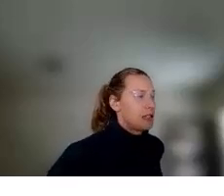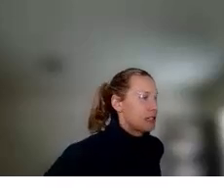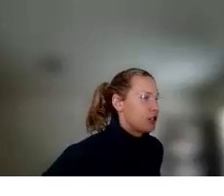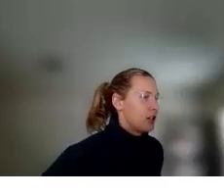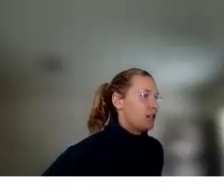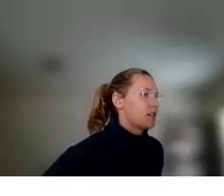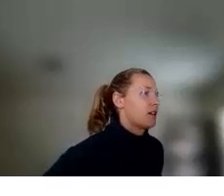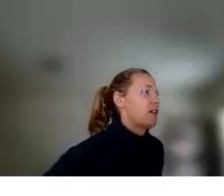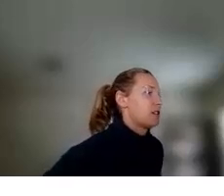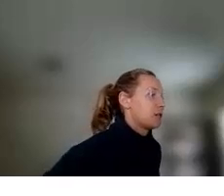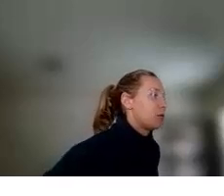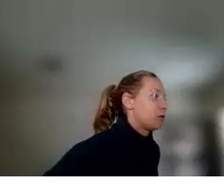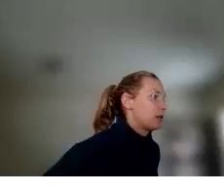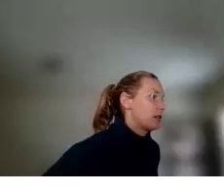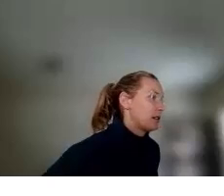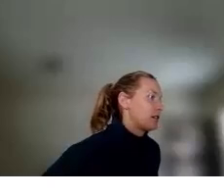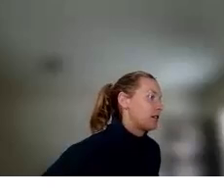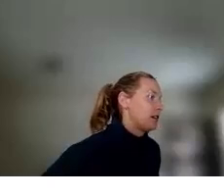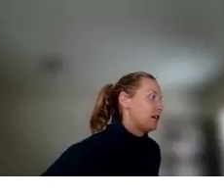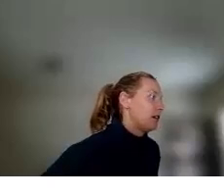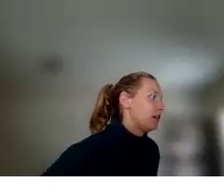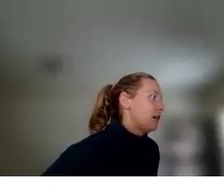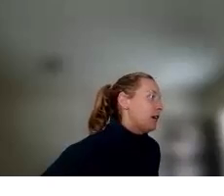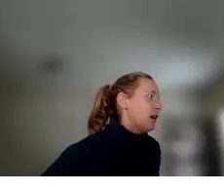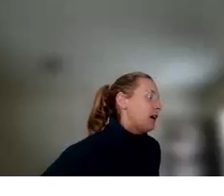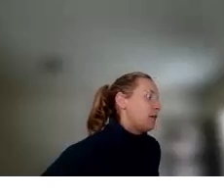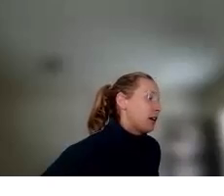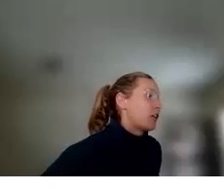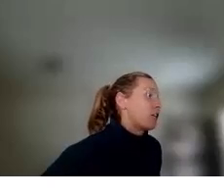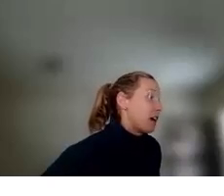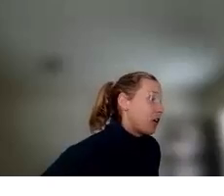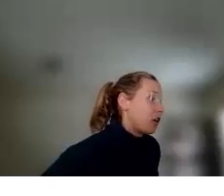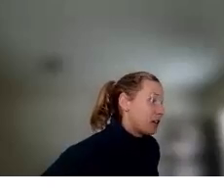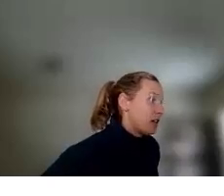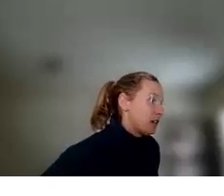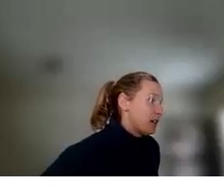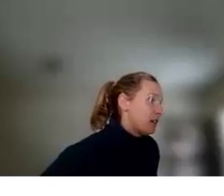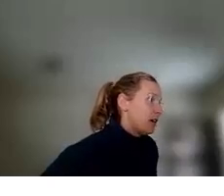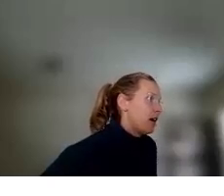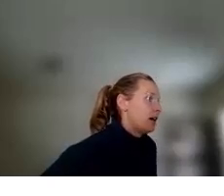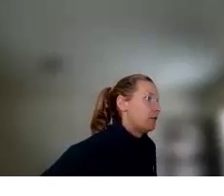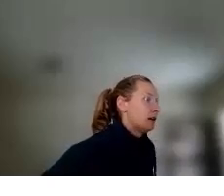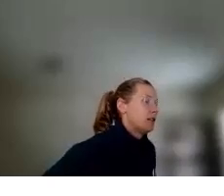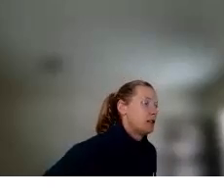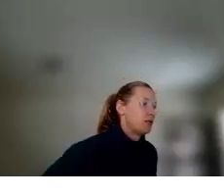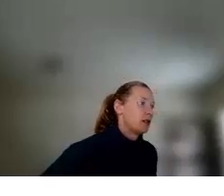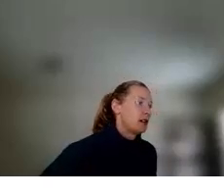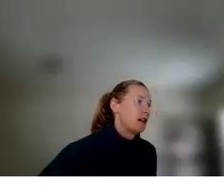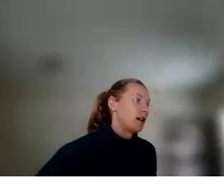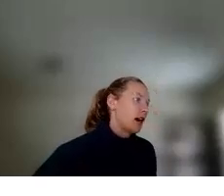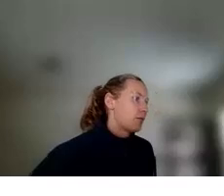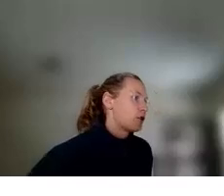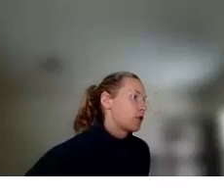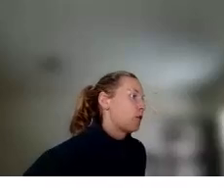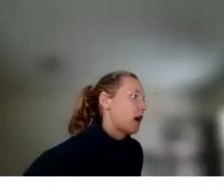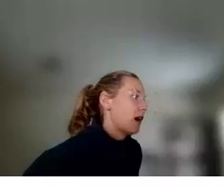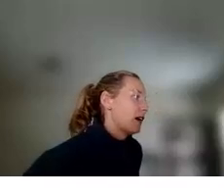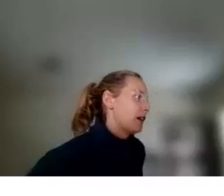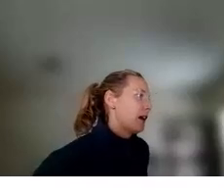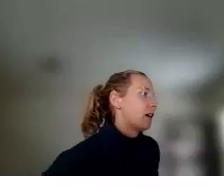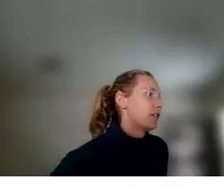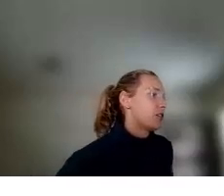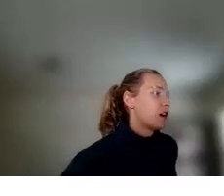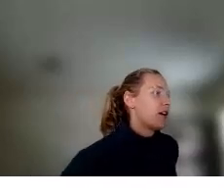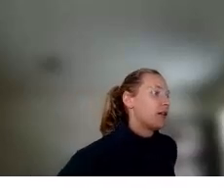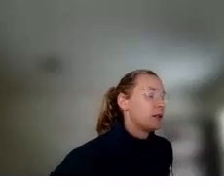diagnosis, their condition, supports that they're needed, that are needed, and to really capture